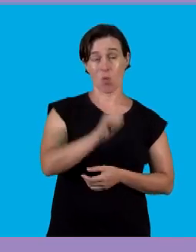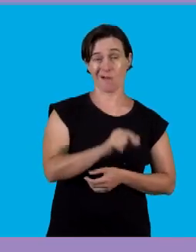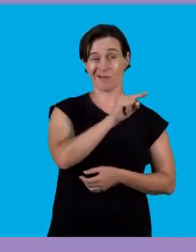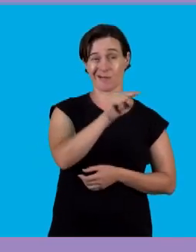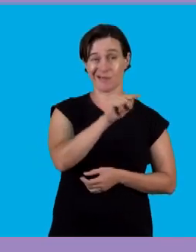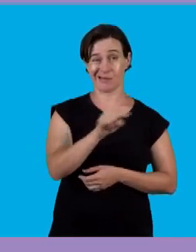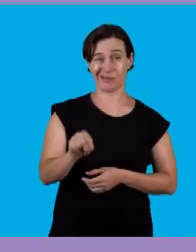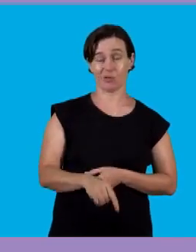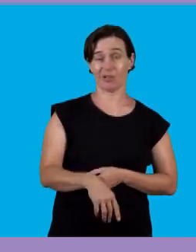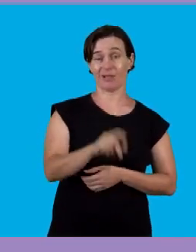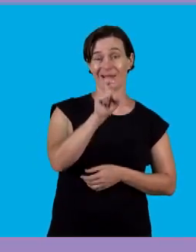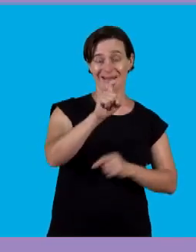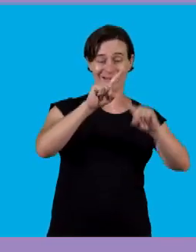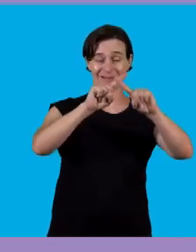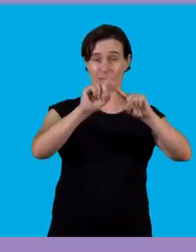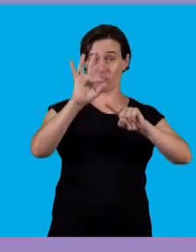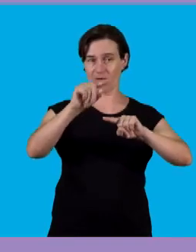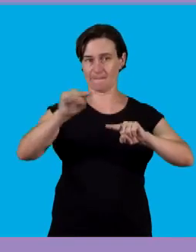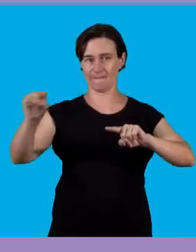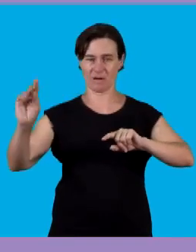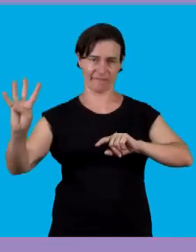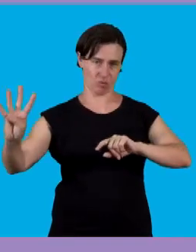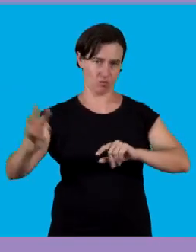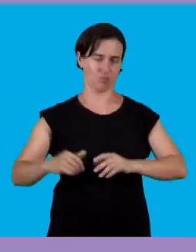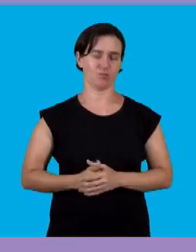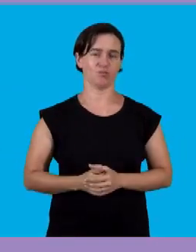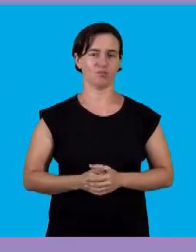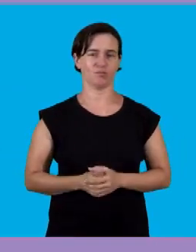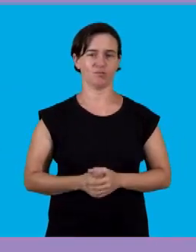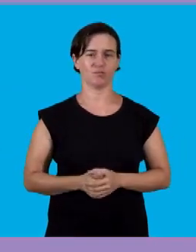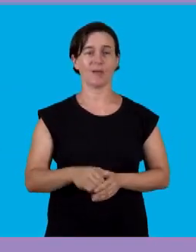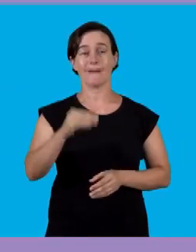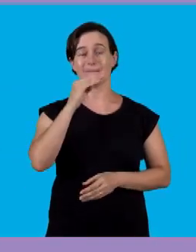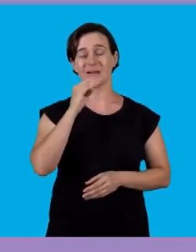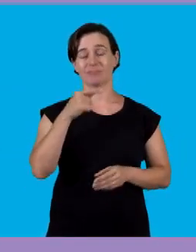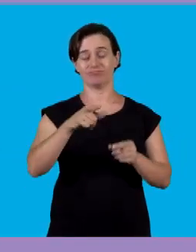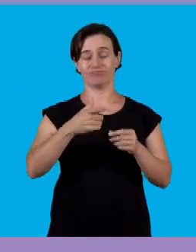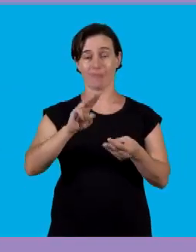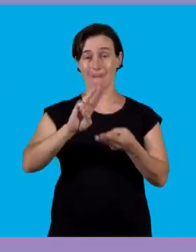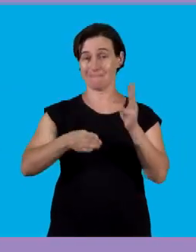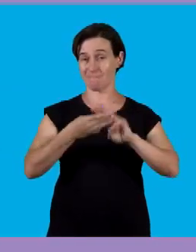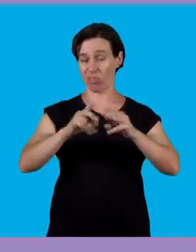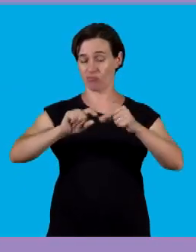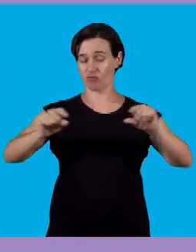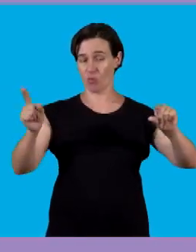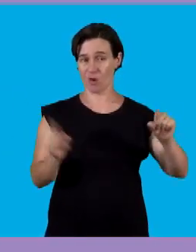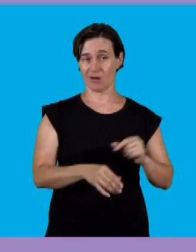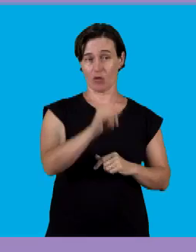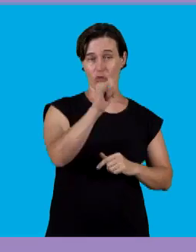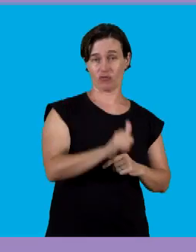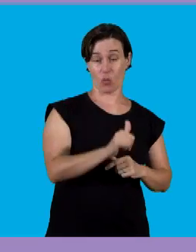the input value by 3 and subtracting 4. So that means that our algebraic rule is going to